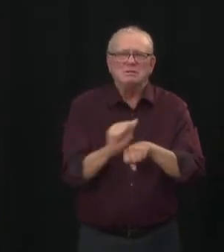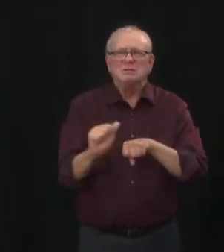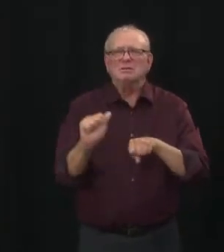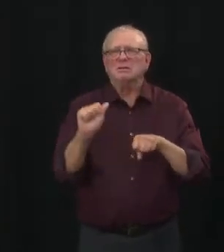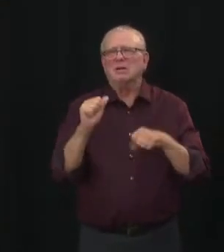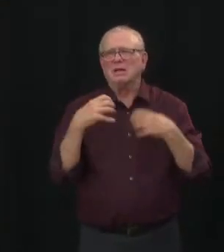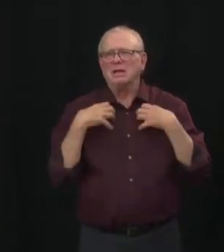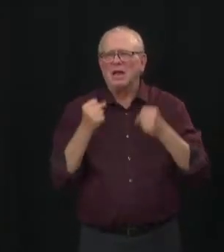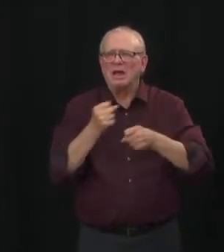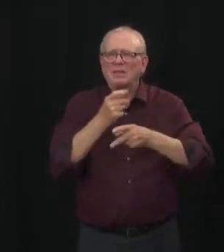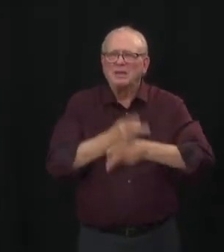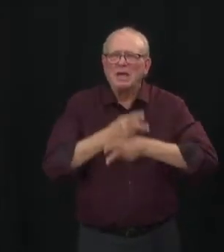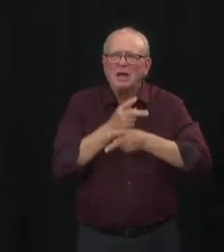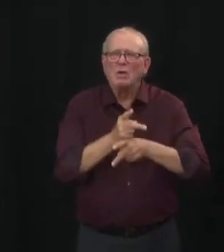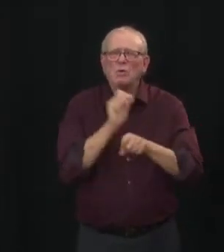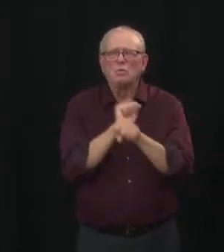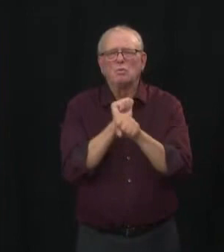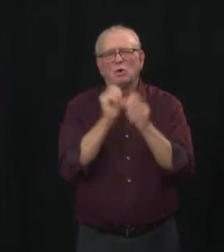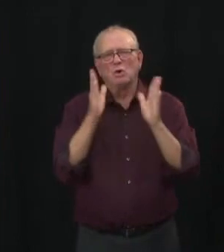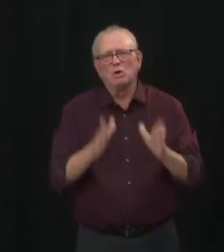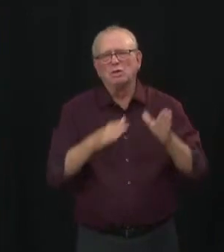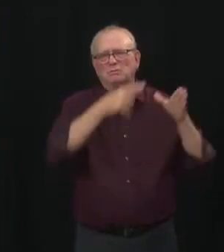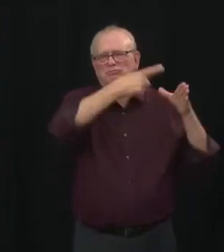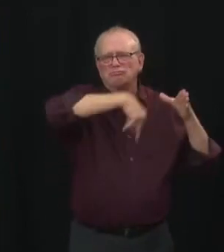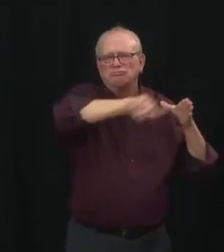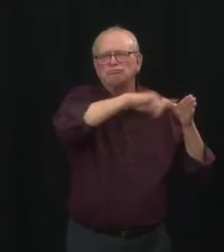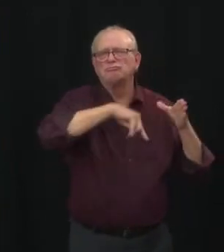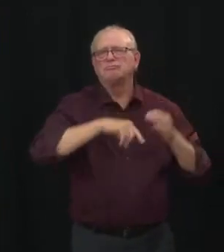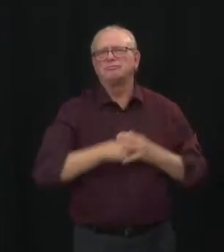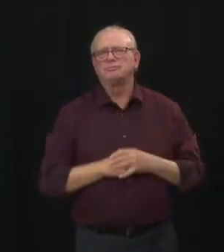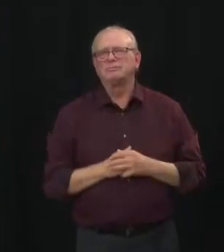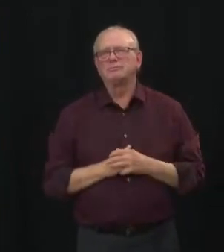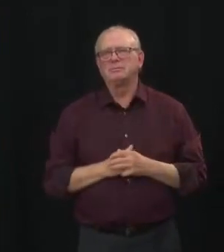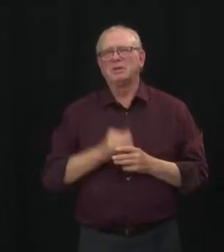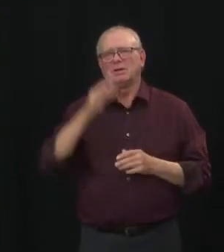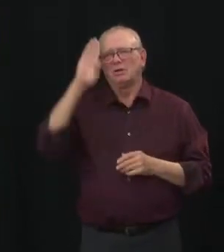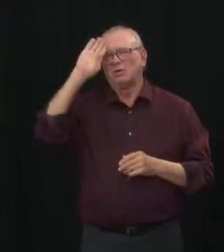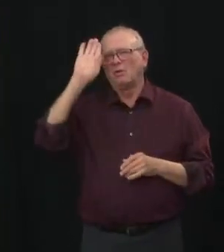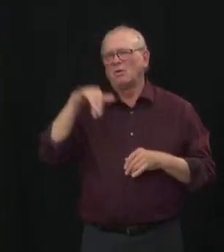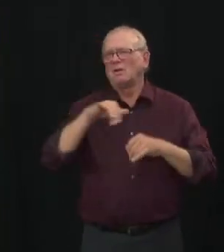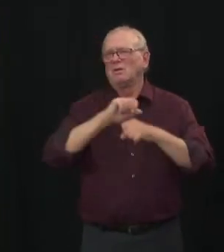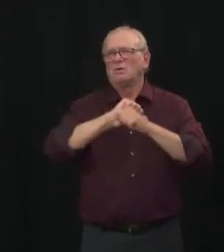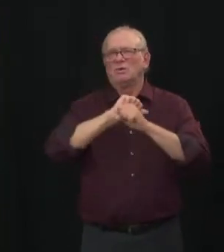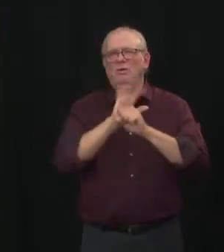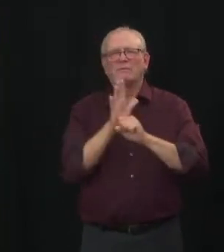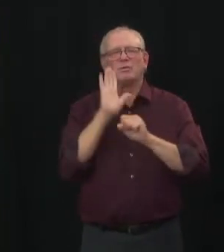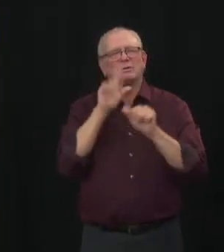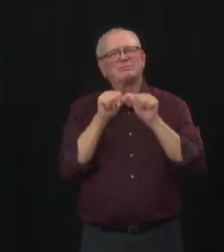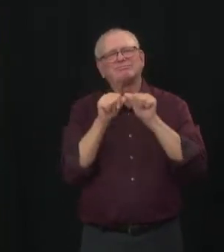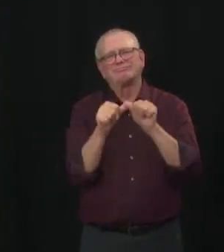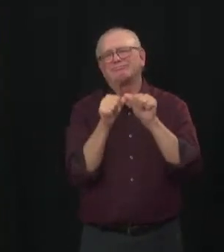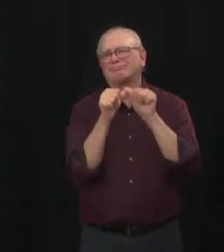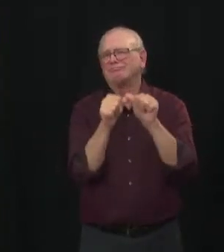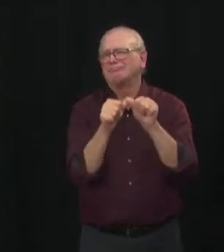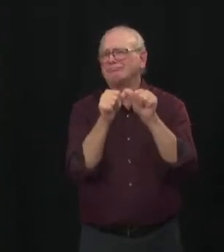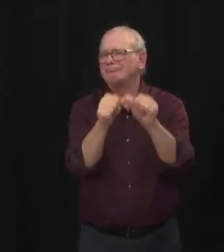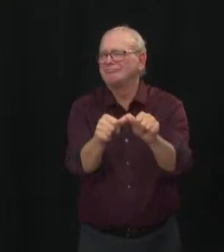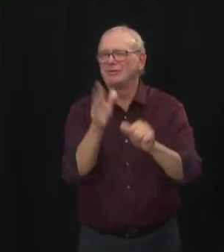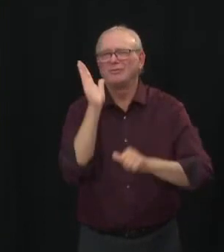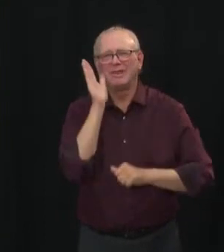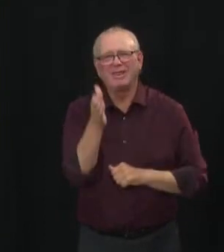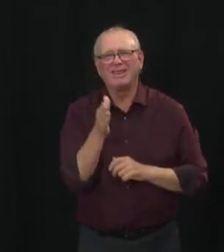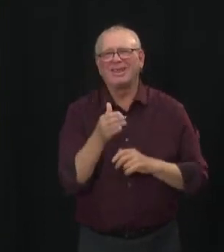longer about waiting for the impact of COVID-19 to pass. We are adding resources and increasing access right